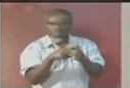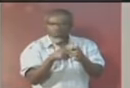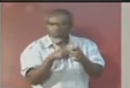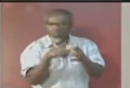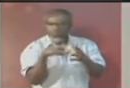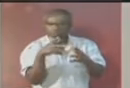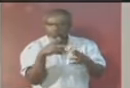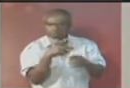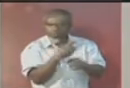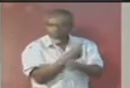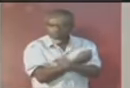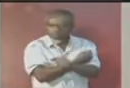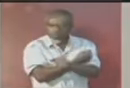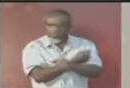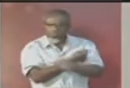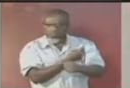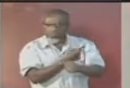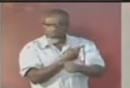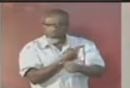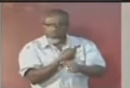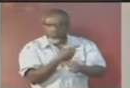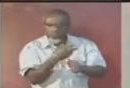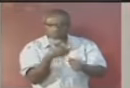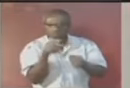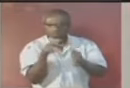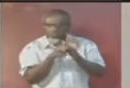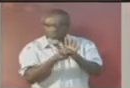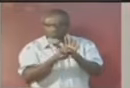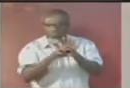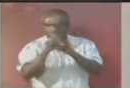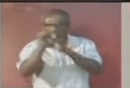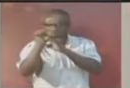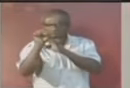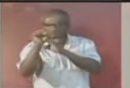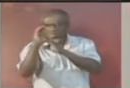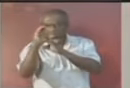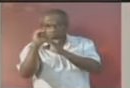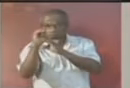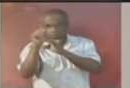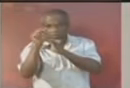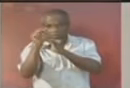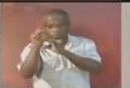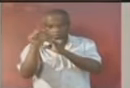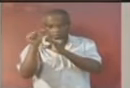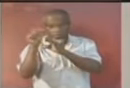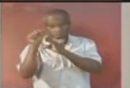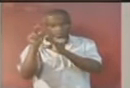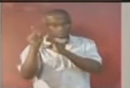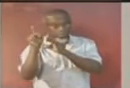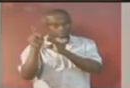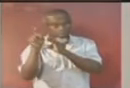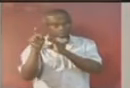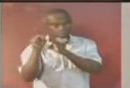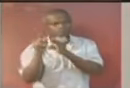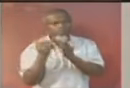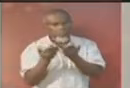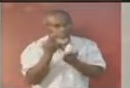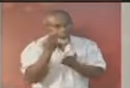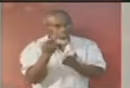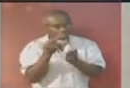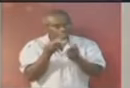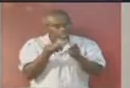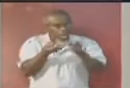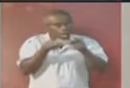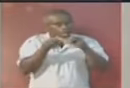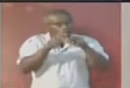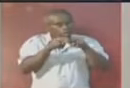its people, and particularly in Scotland, AstraZeneca performed equal to or even better than Pfizer. So I'm getting that is